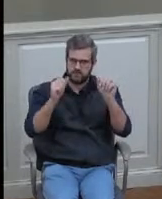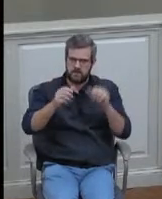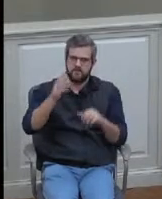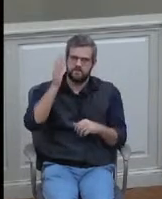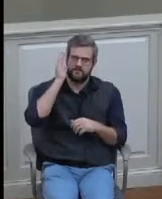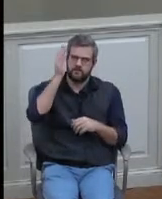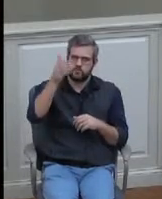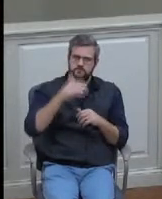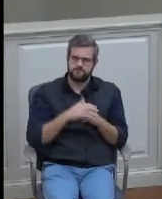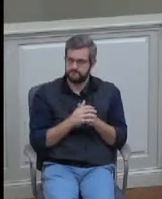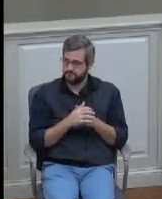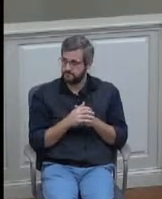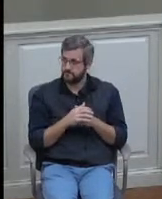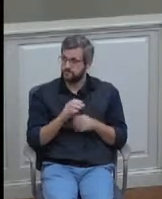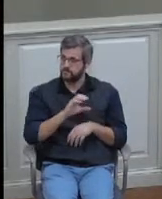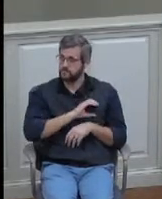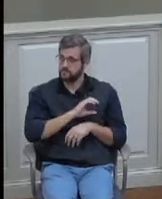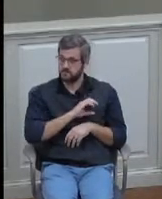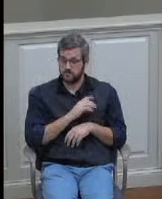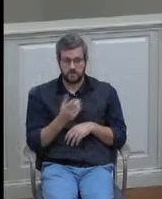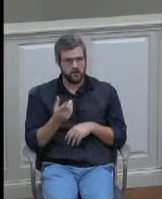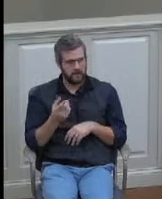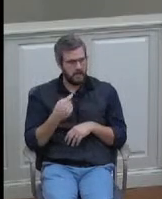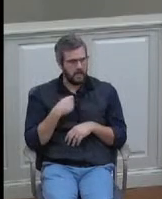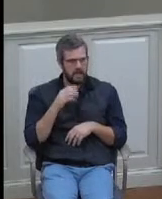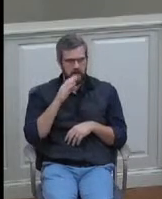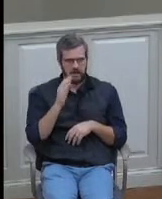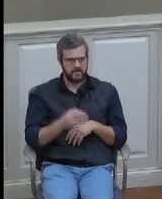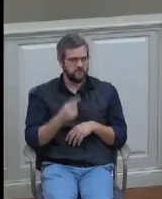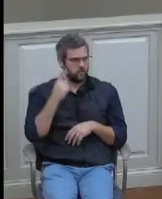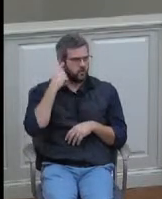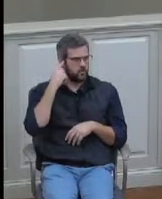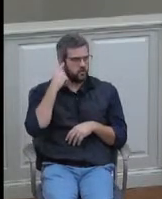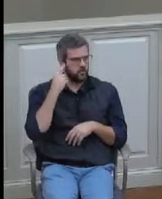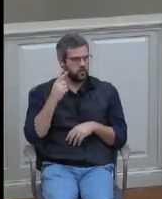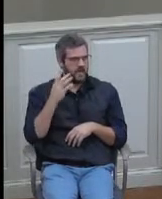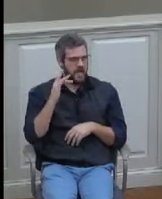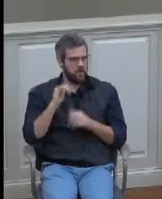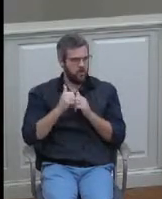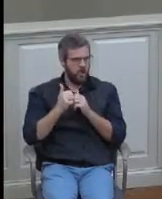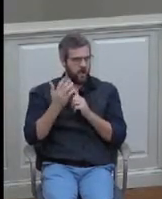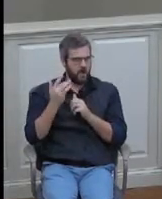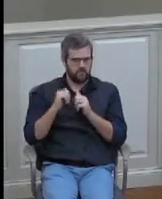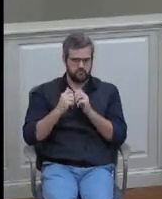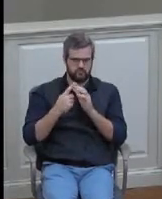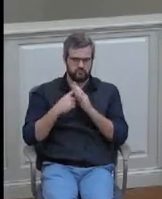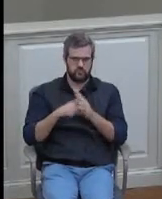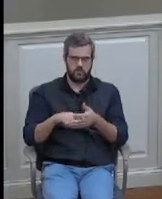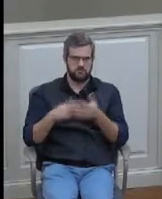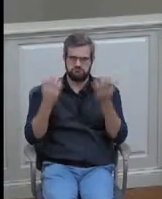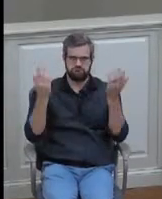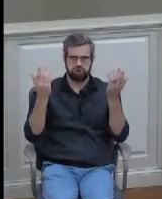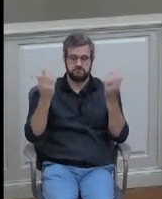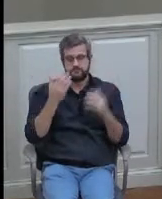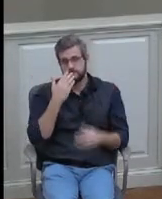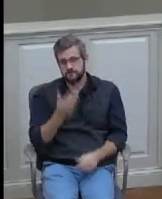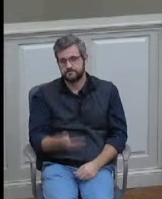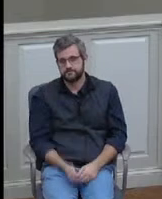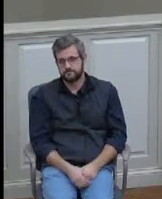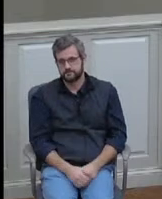it isn't. I don't think I'd ever heard, the genesis of the how that got started, so, thank you.